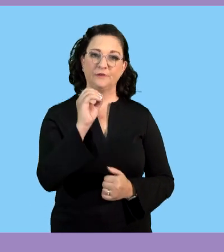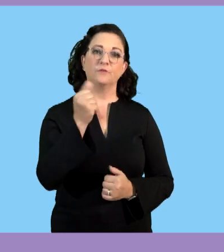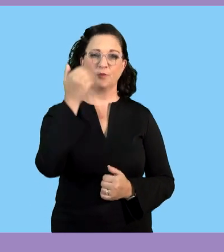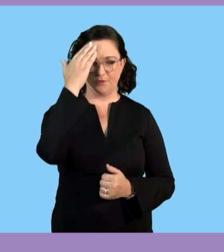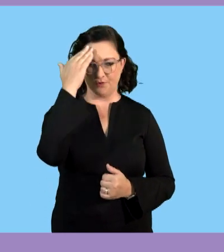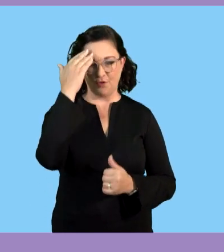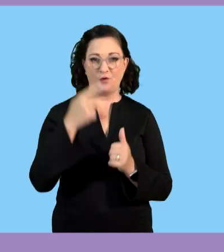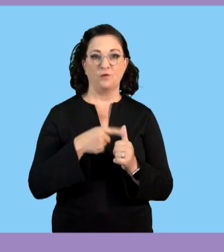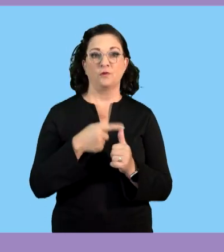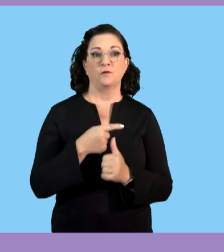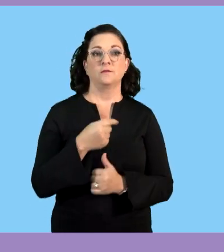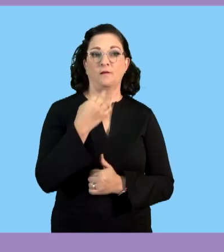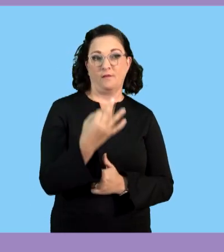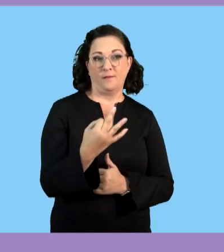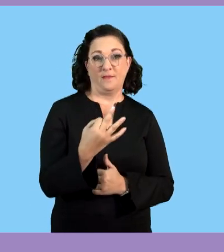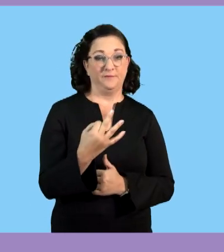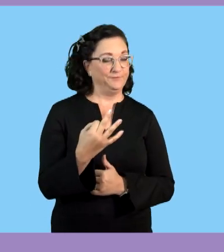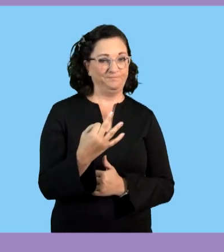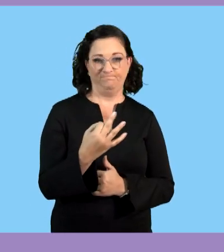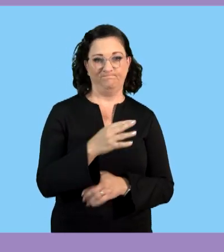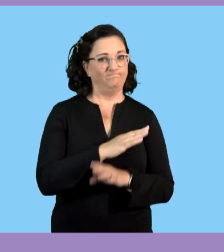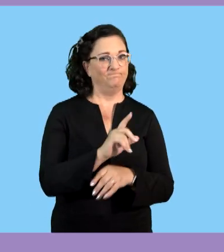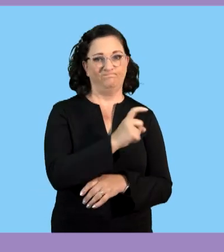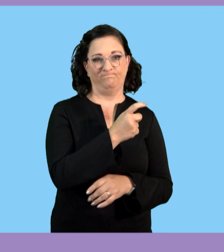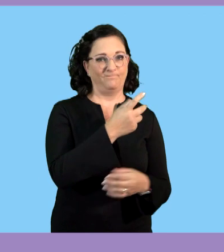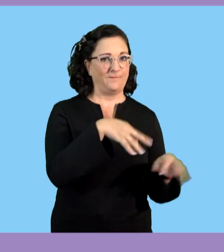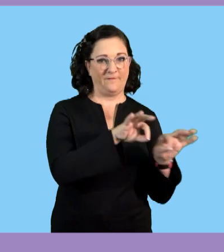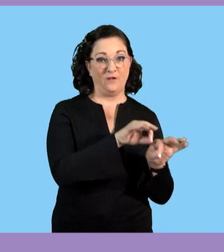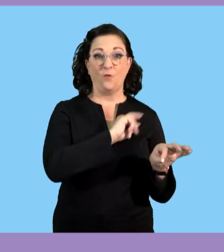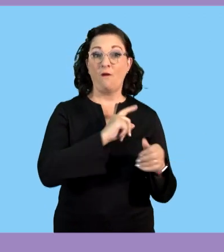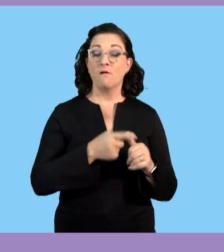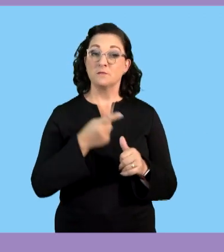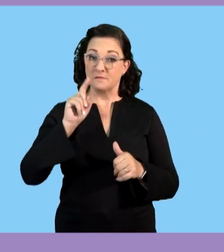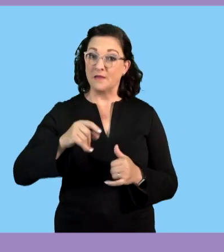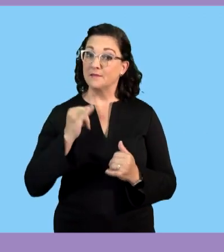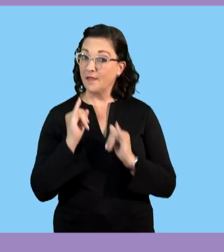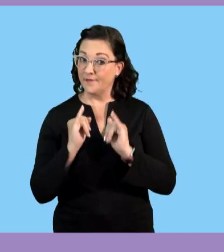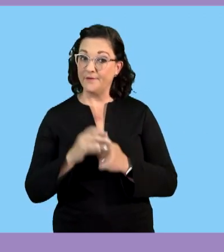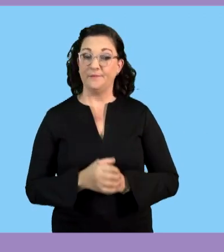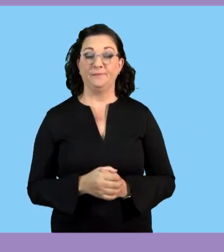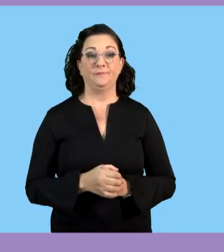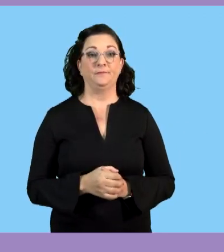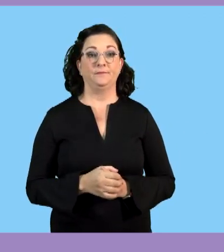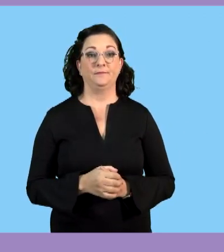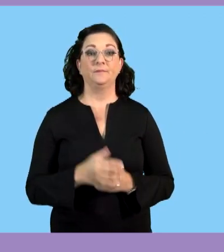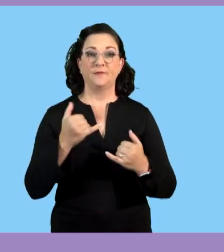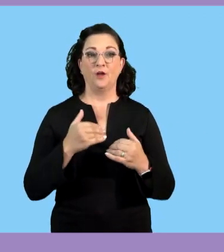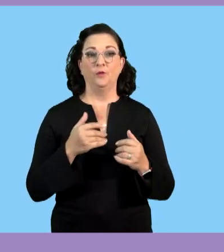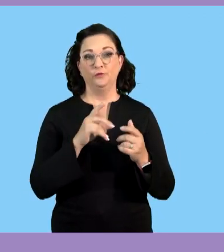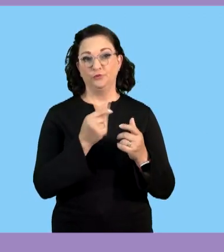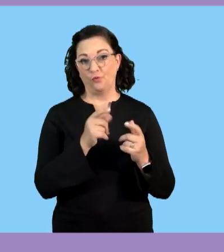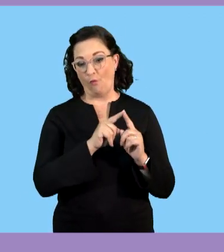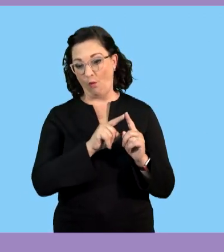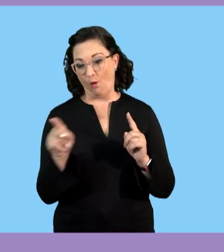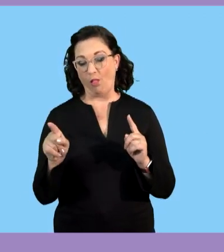answer is 3. So this is not the x value here because we need our answer to be 11. Now let's go right and substitute all those